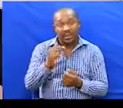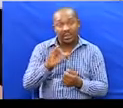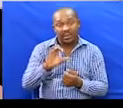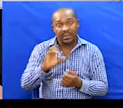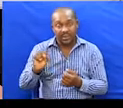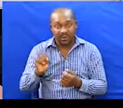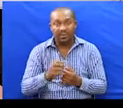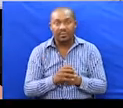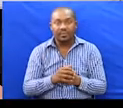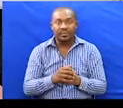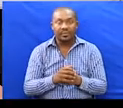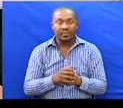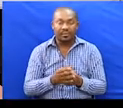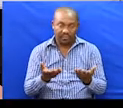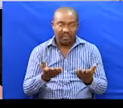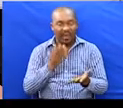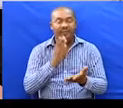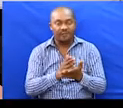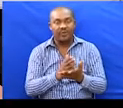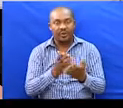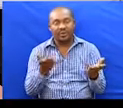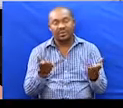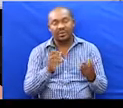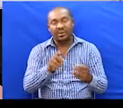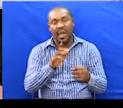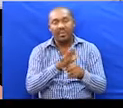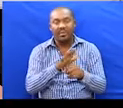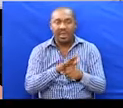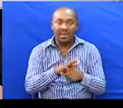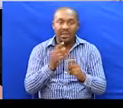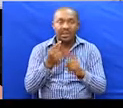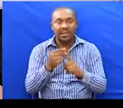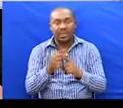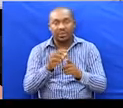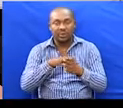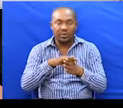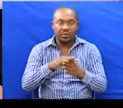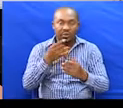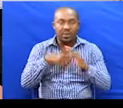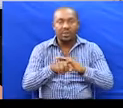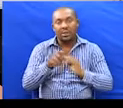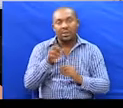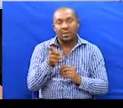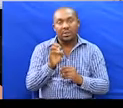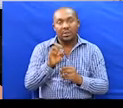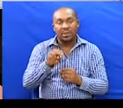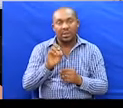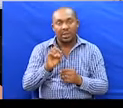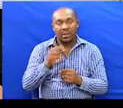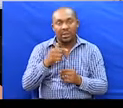Of course, there are many terms used in genetics, but today's